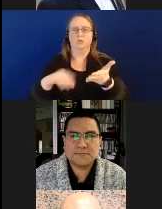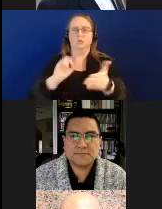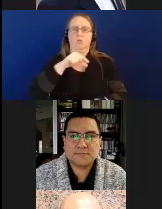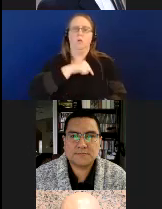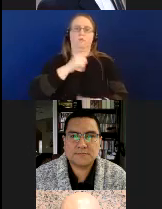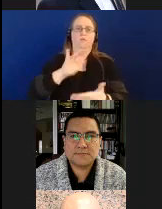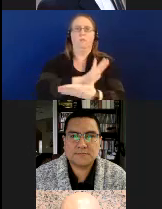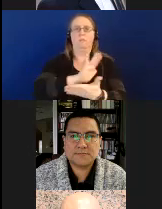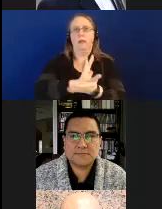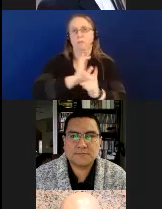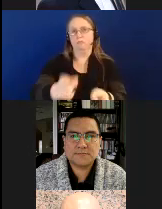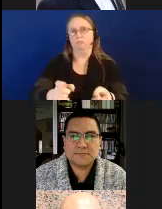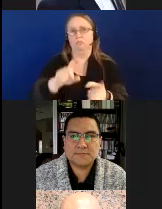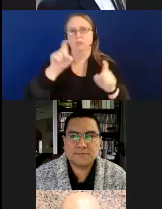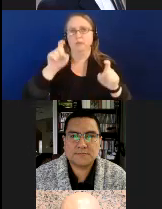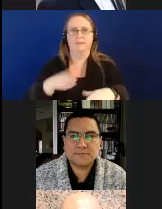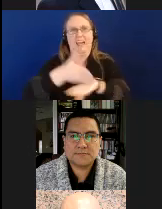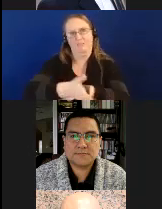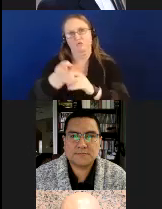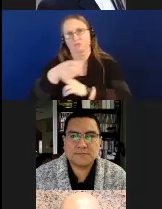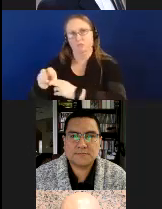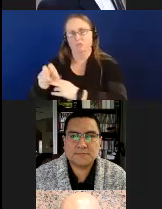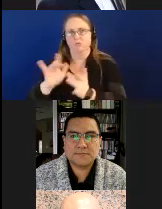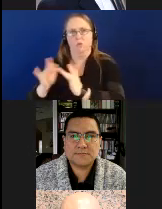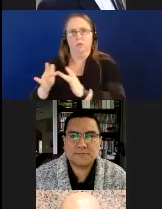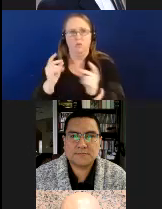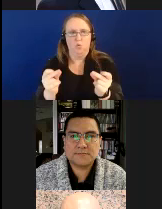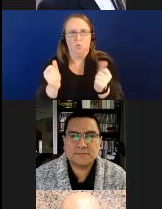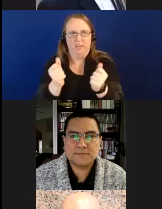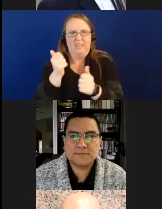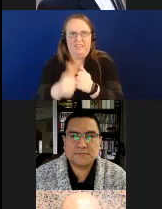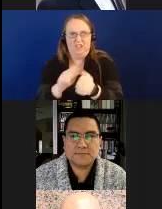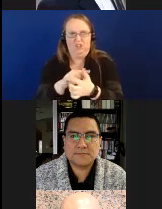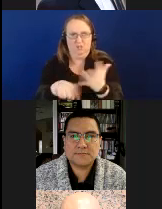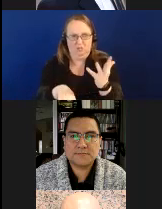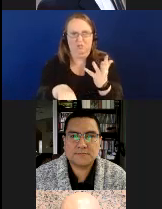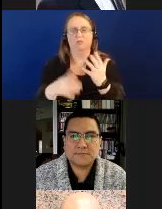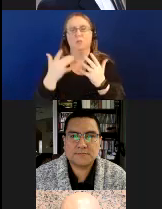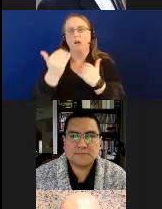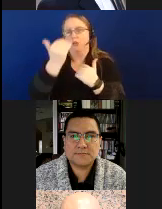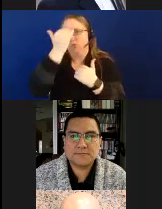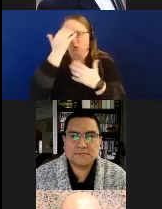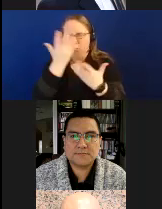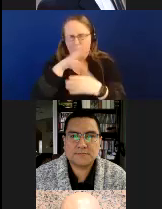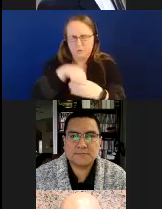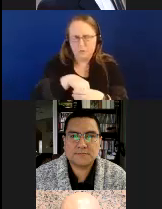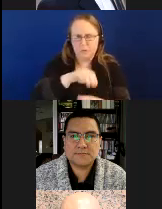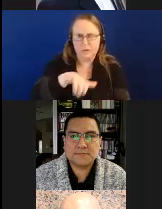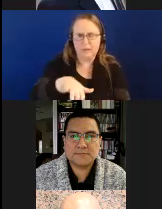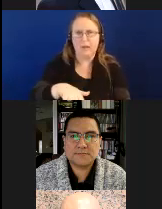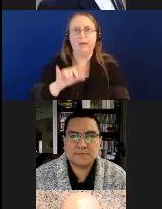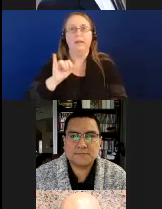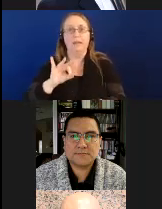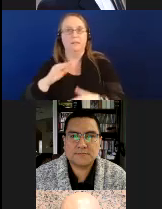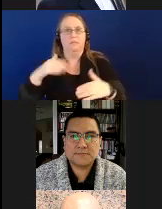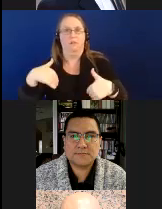paper administration once we move online. So I'm going to go quickly through each of these just so you know what's actually a part of these. And then you all, if you haven't already,